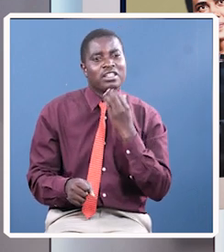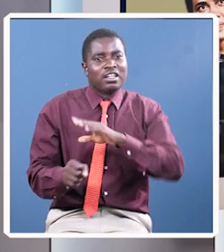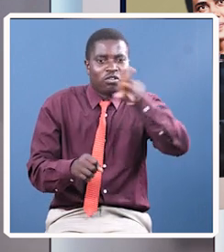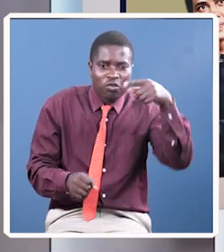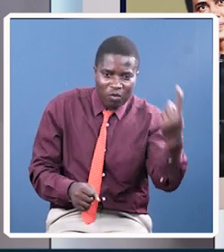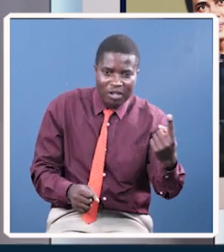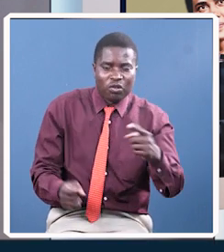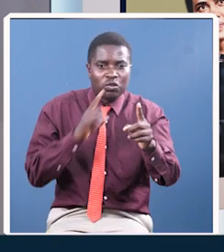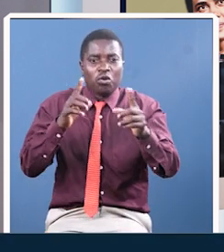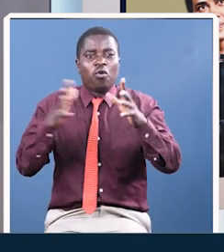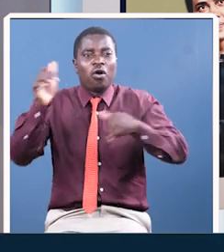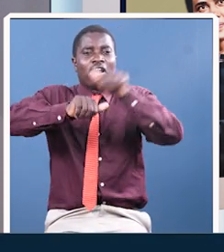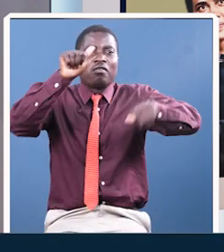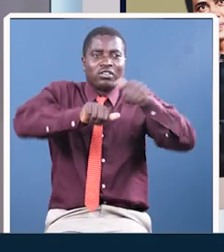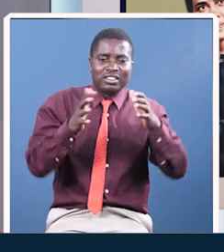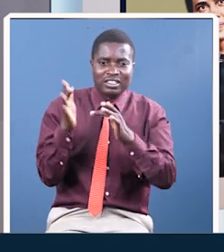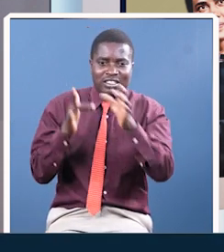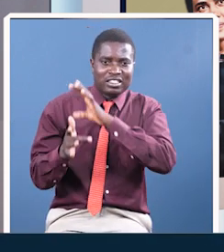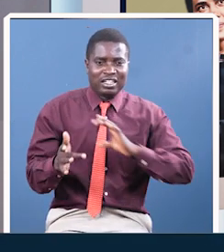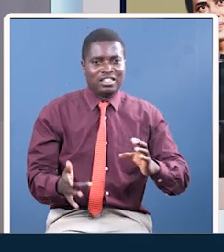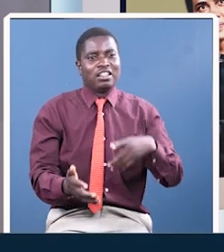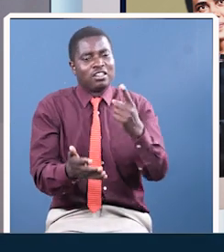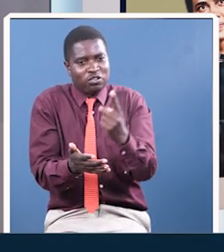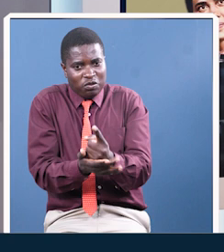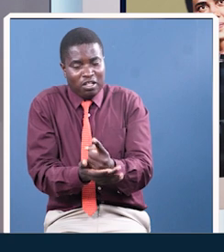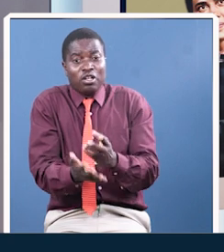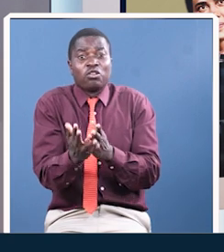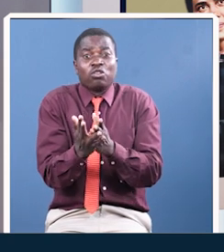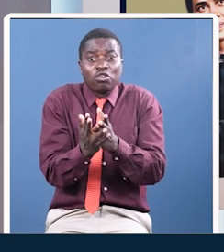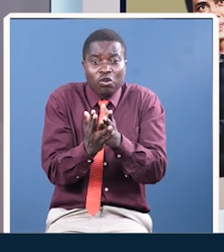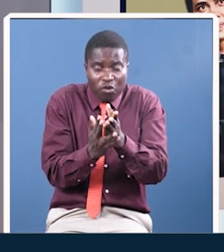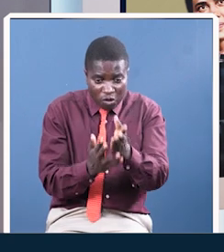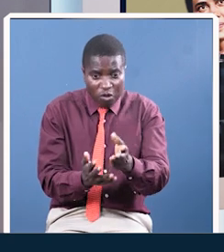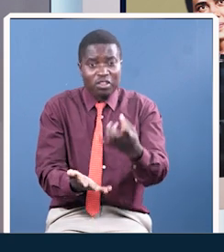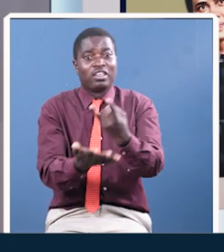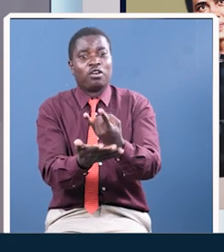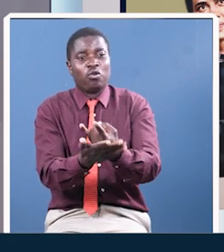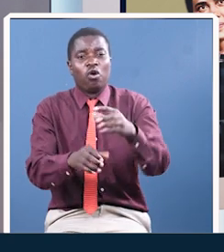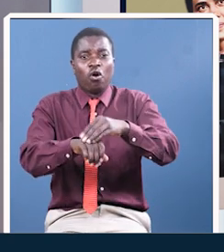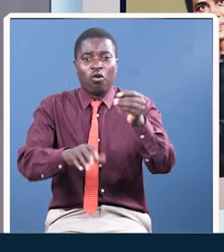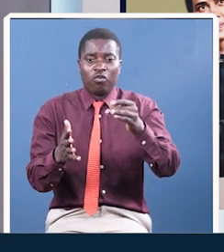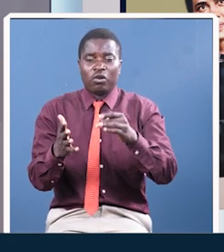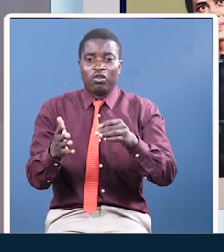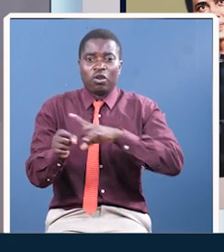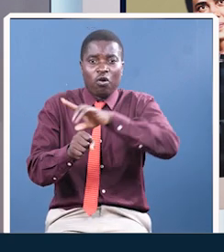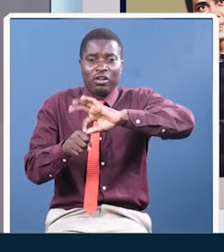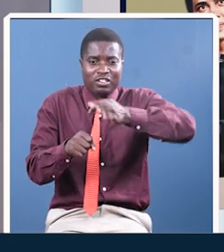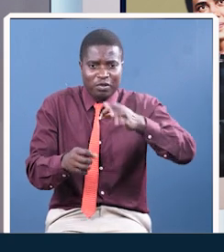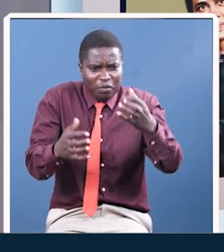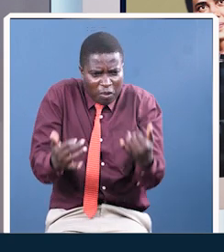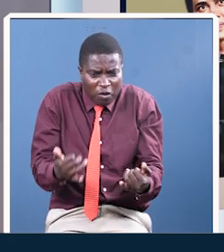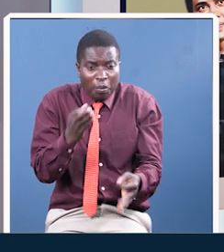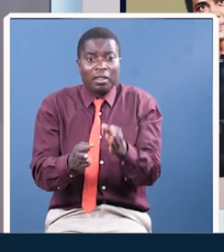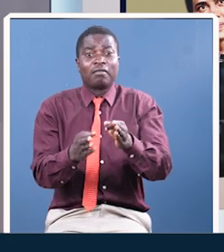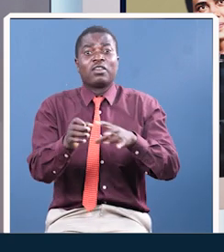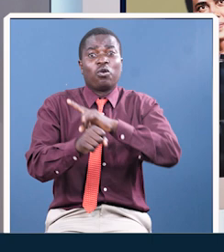kupupura kwa Jesu vari kuzviita under the influence of the Holy Spirit. Also now kana mweya